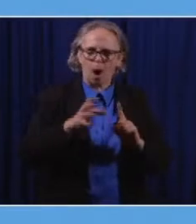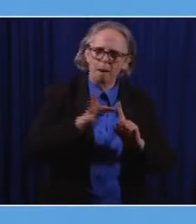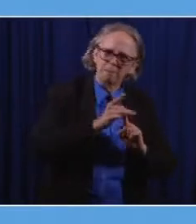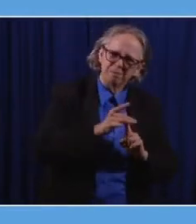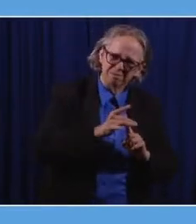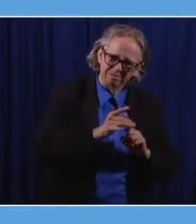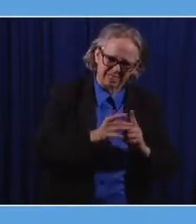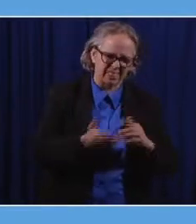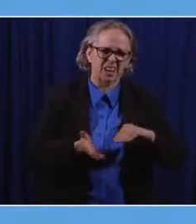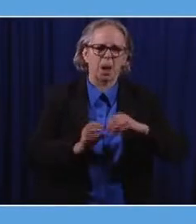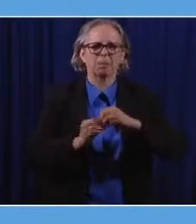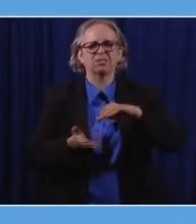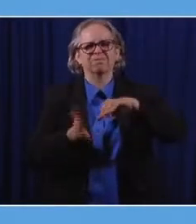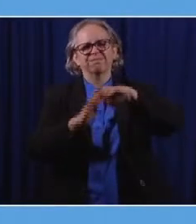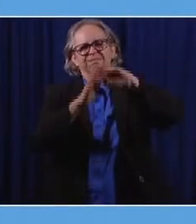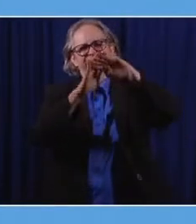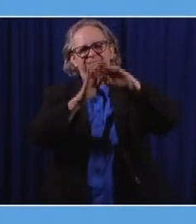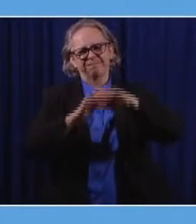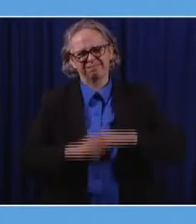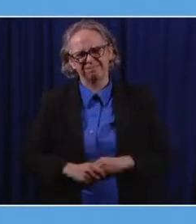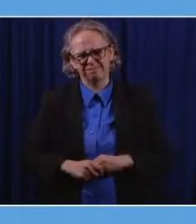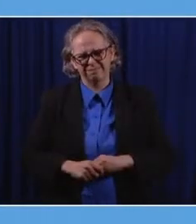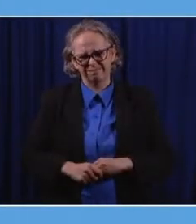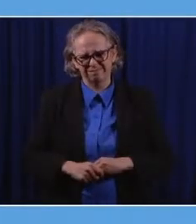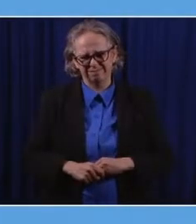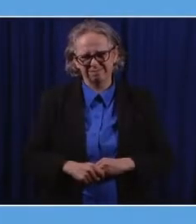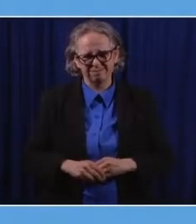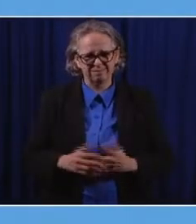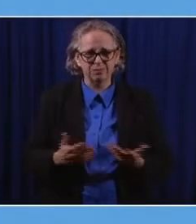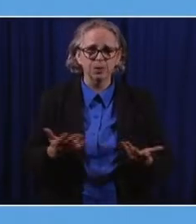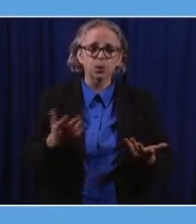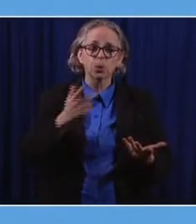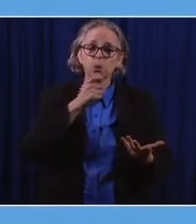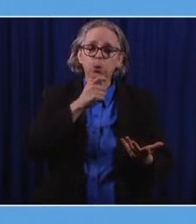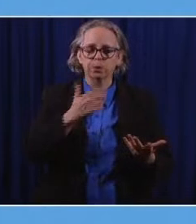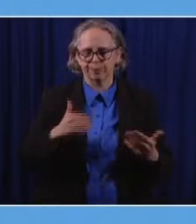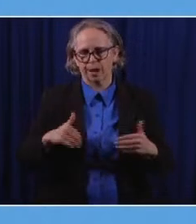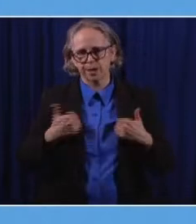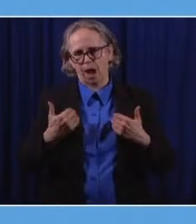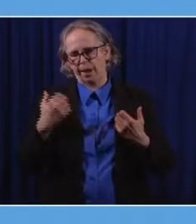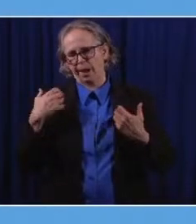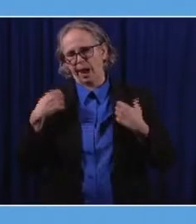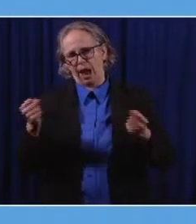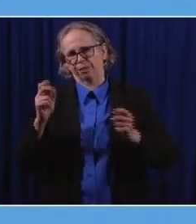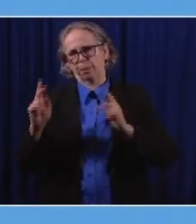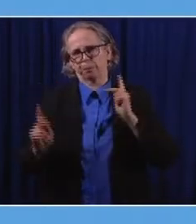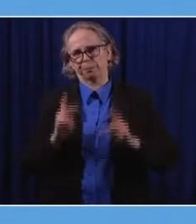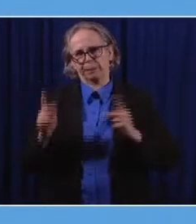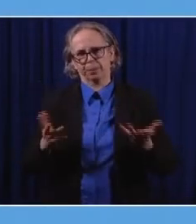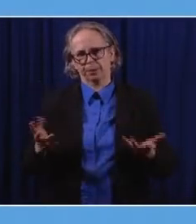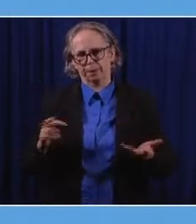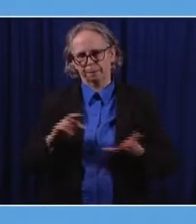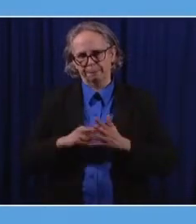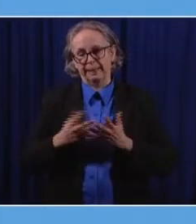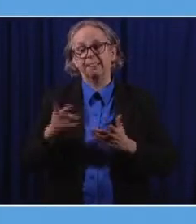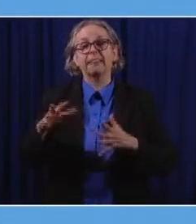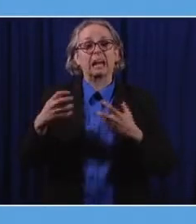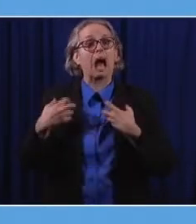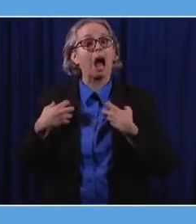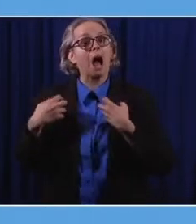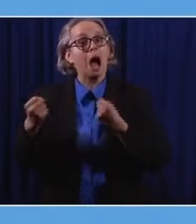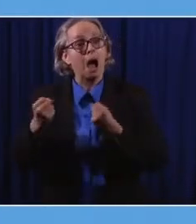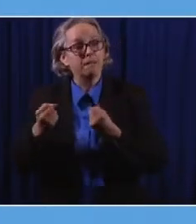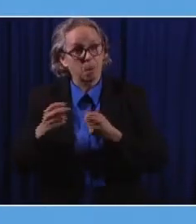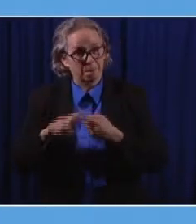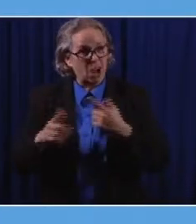cases were mostly in young and healthy people. Our concern, of course, always is that they spread that to others. And we don't